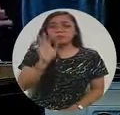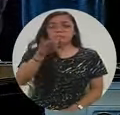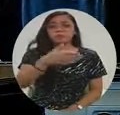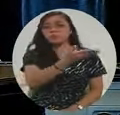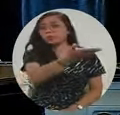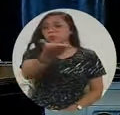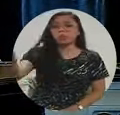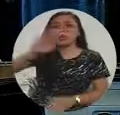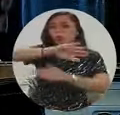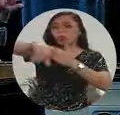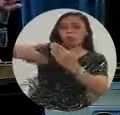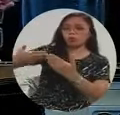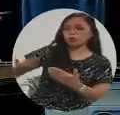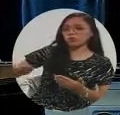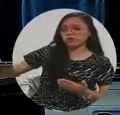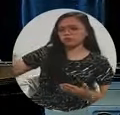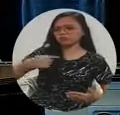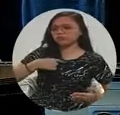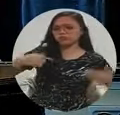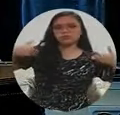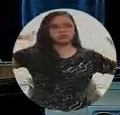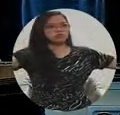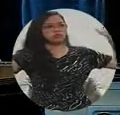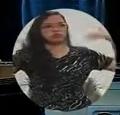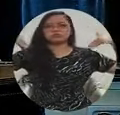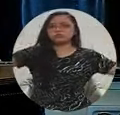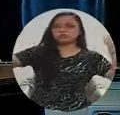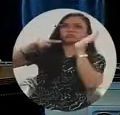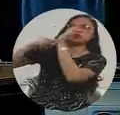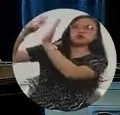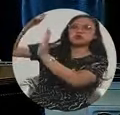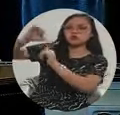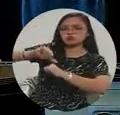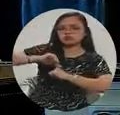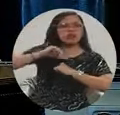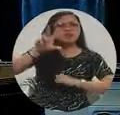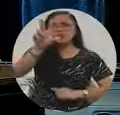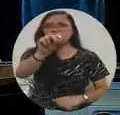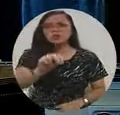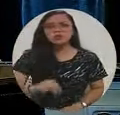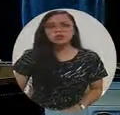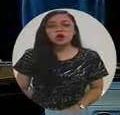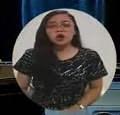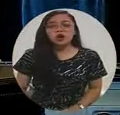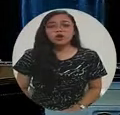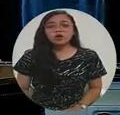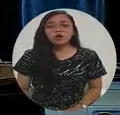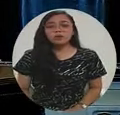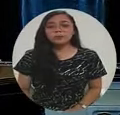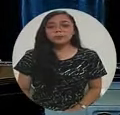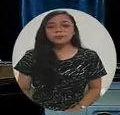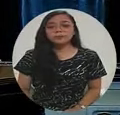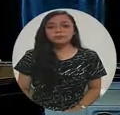You can do all you can making sacrifice. But God does not need that. You can kill a lot